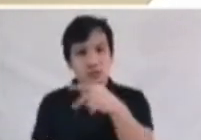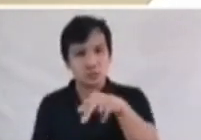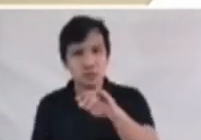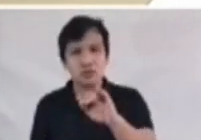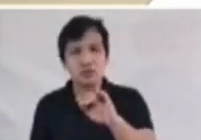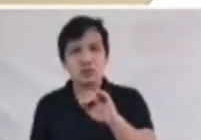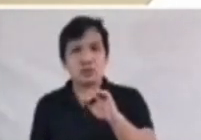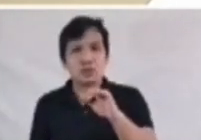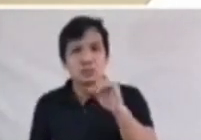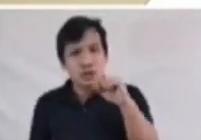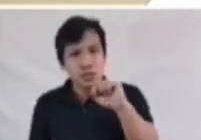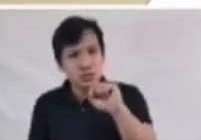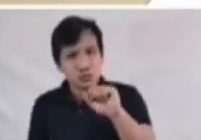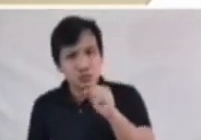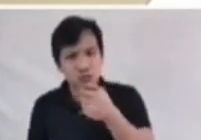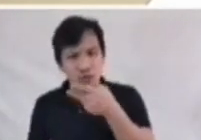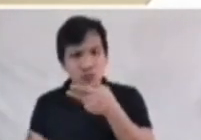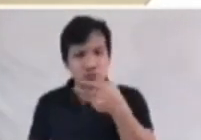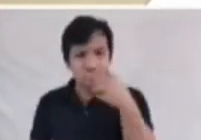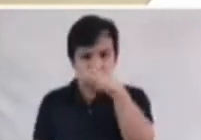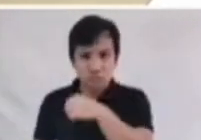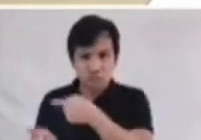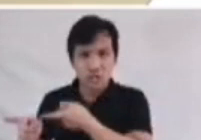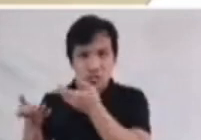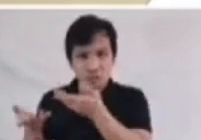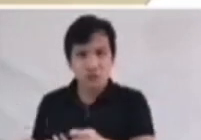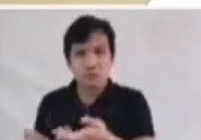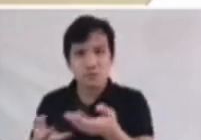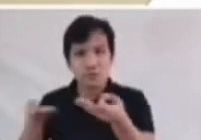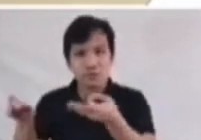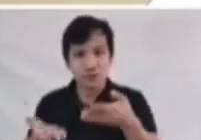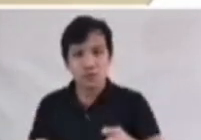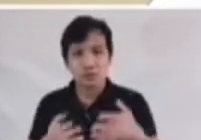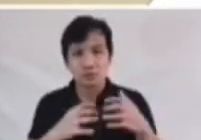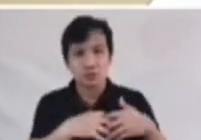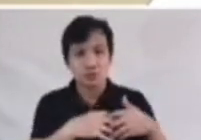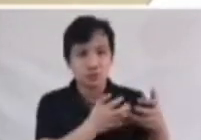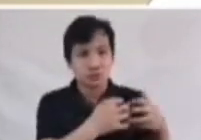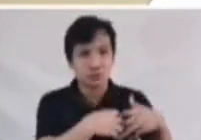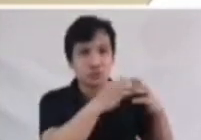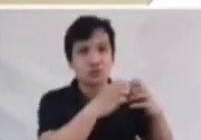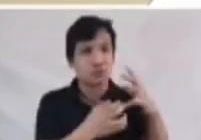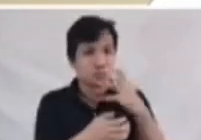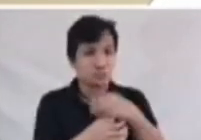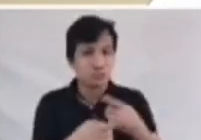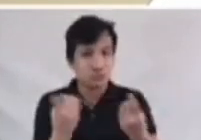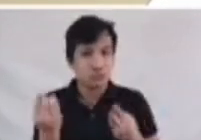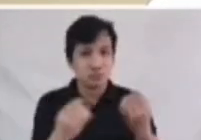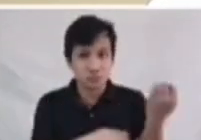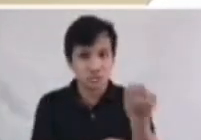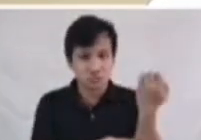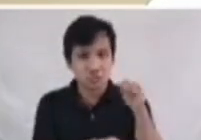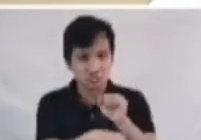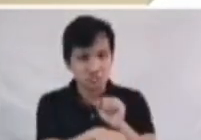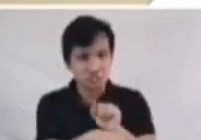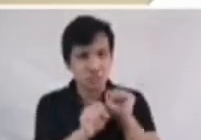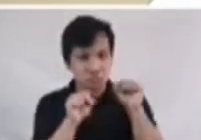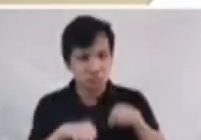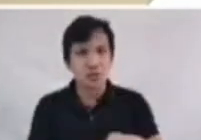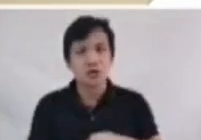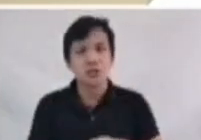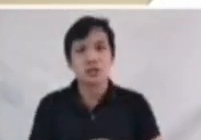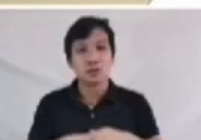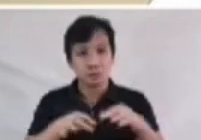to food production, agriculture, fishery, fishport development, energy, housing,